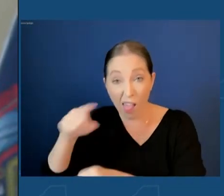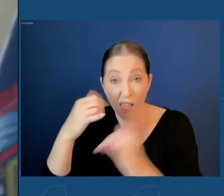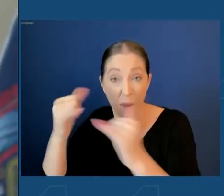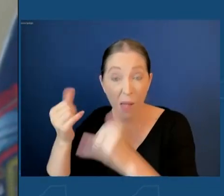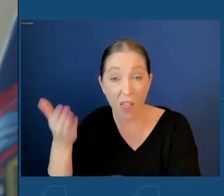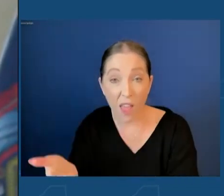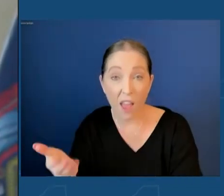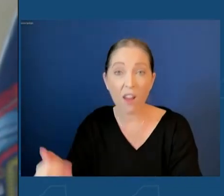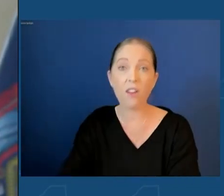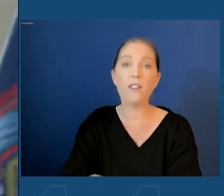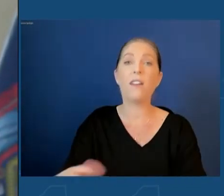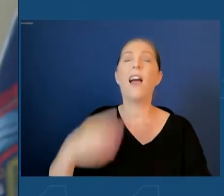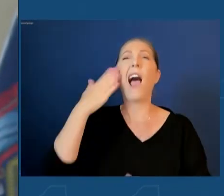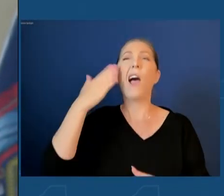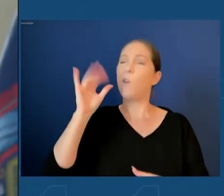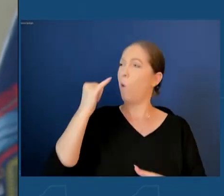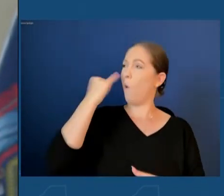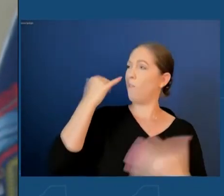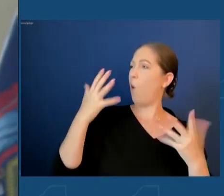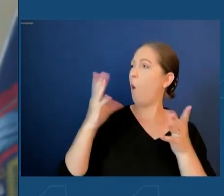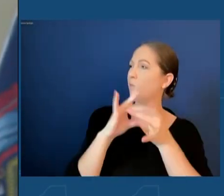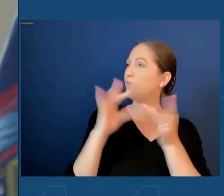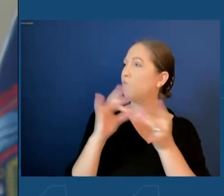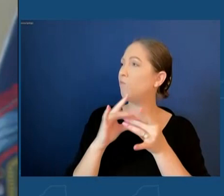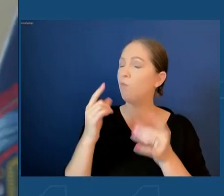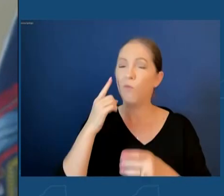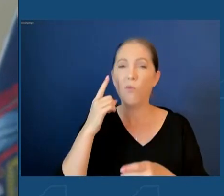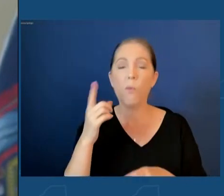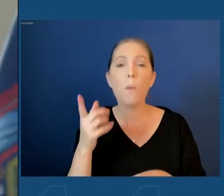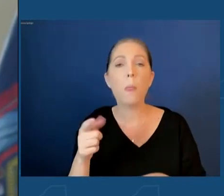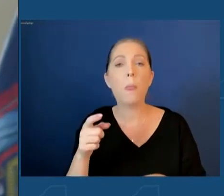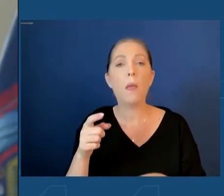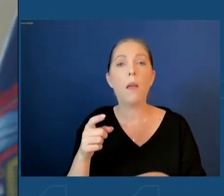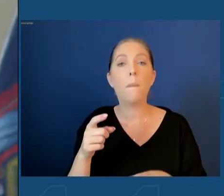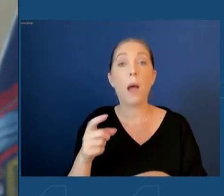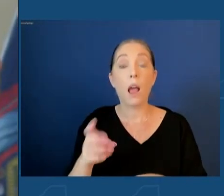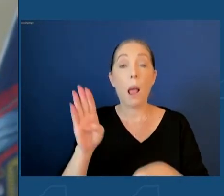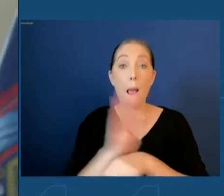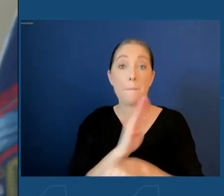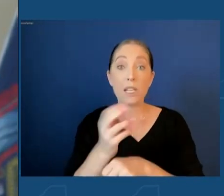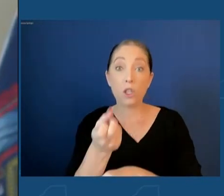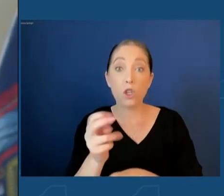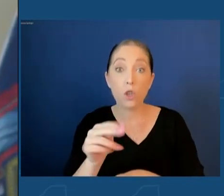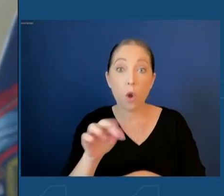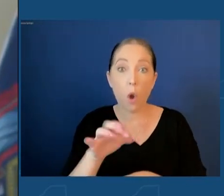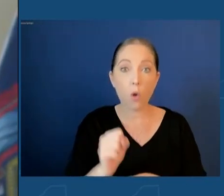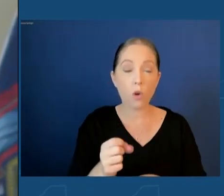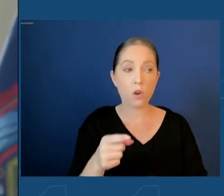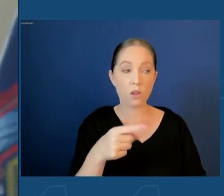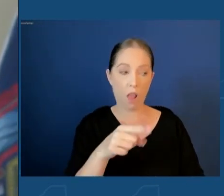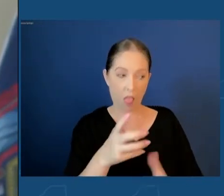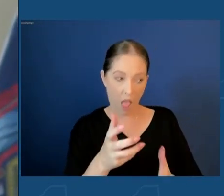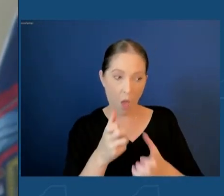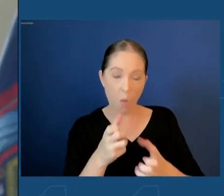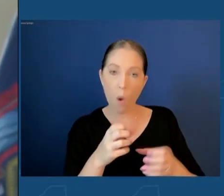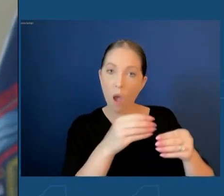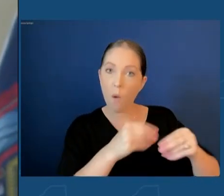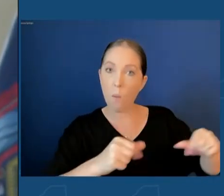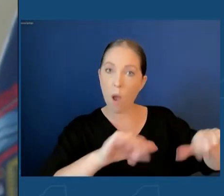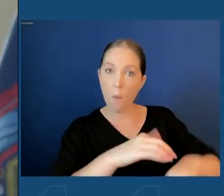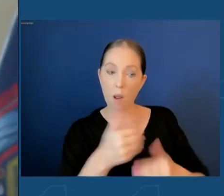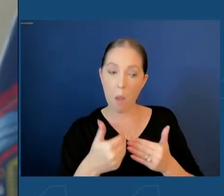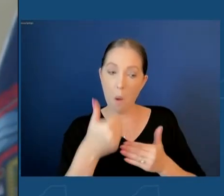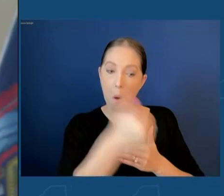if I shared this with you and your team, the interest from business owners that want our property next door. It forced us to do